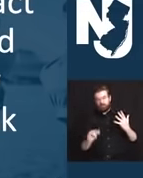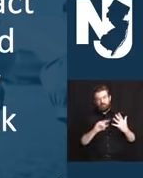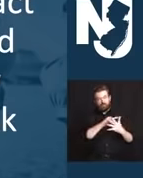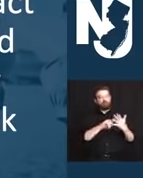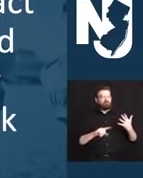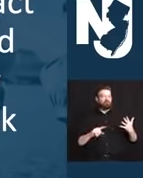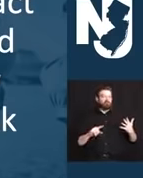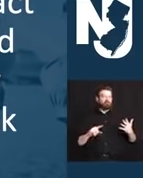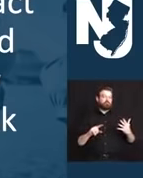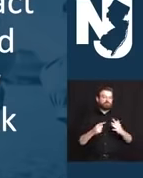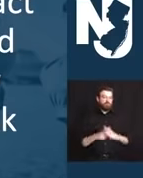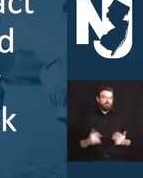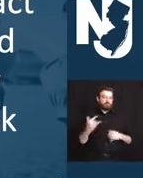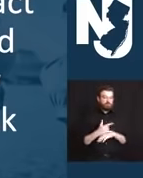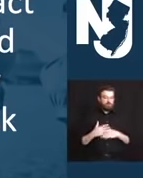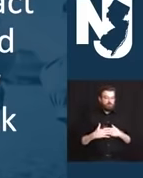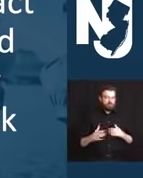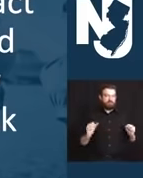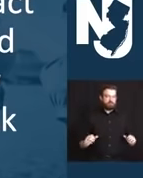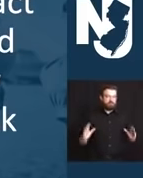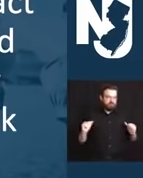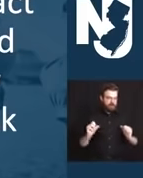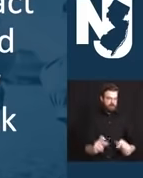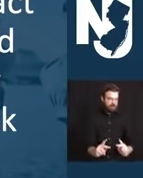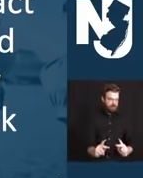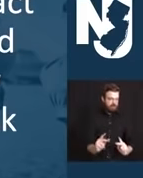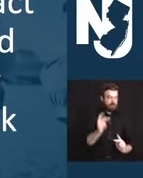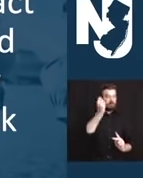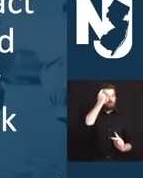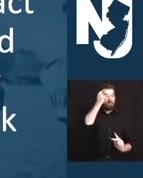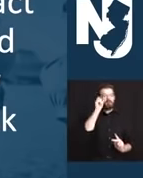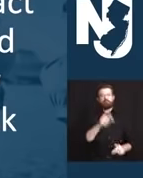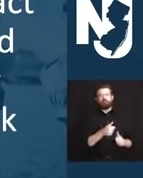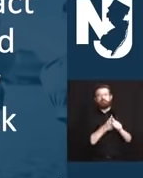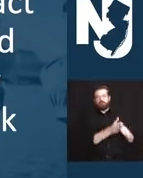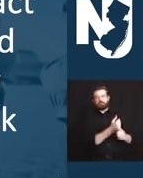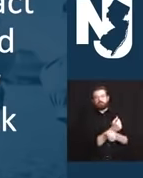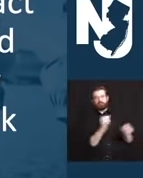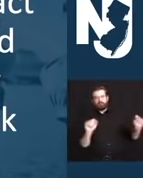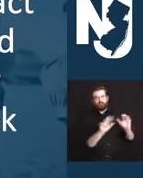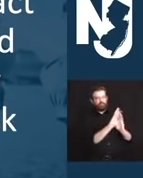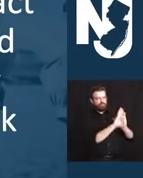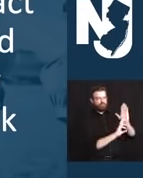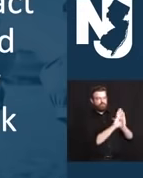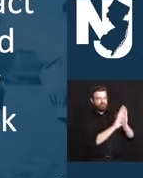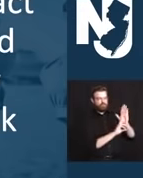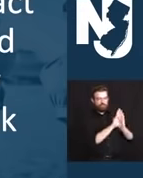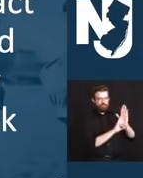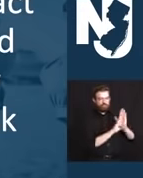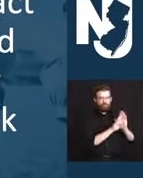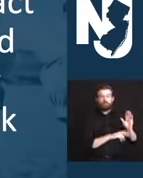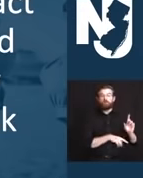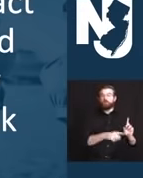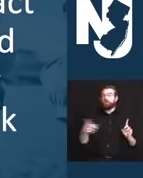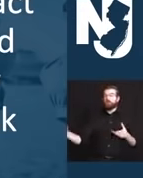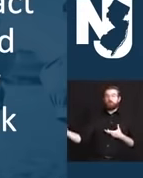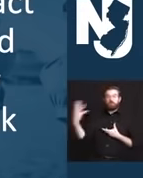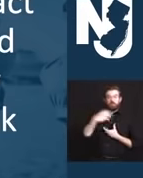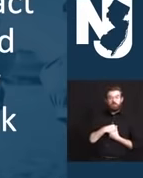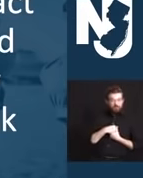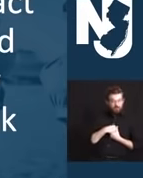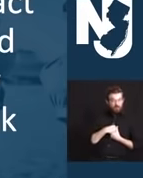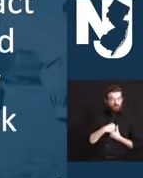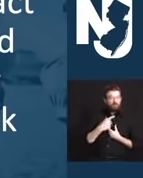have to abide by a number of health and safety protocols, including screenings for athletes, coaches, and staff, limited equipment